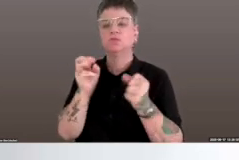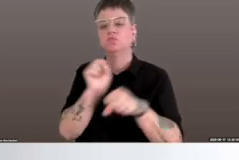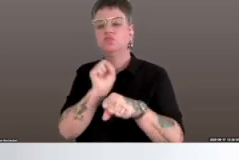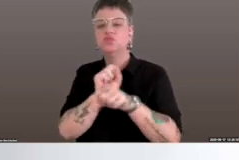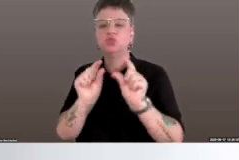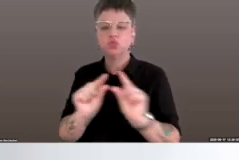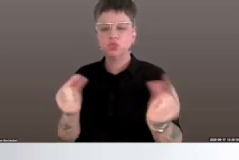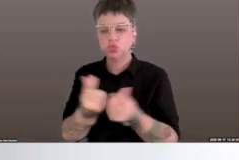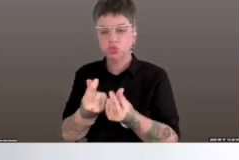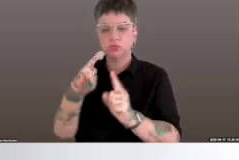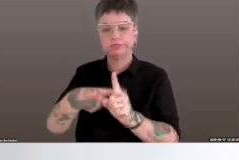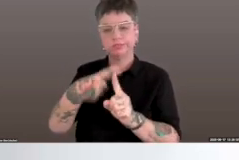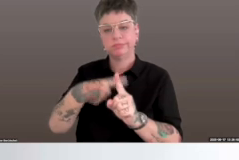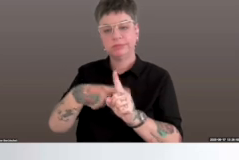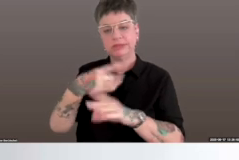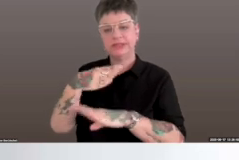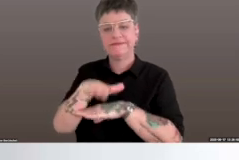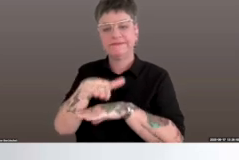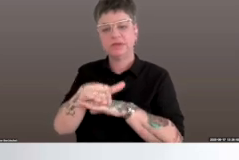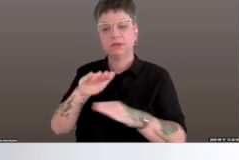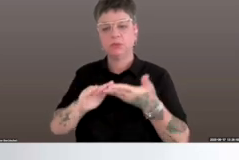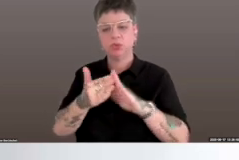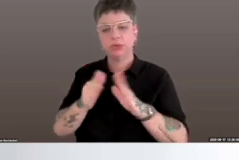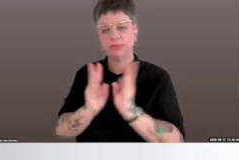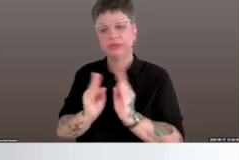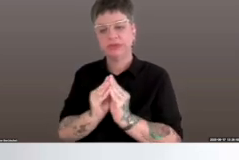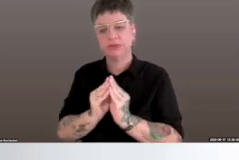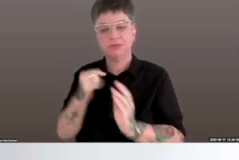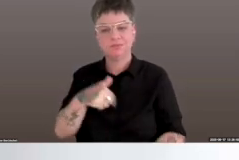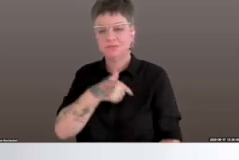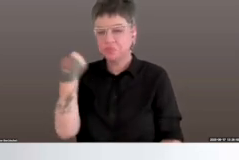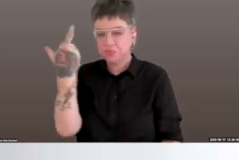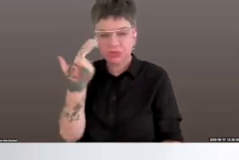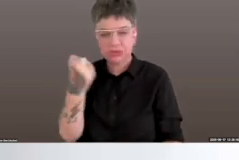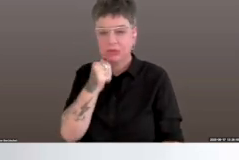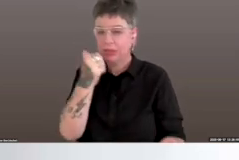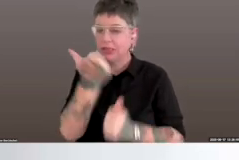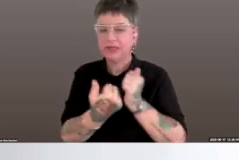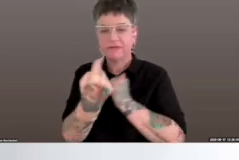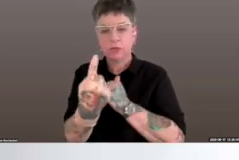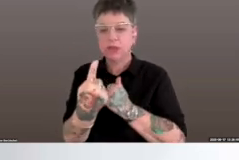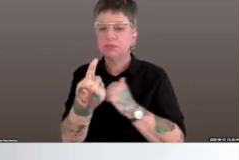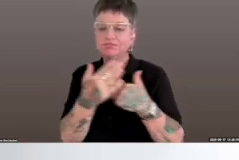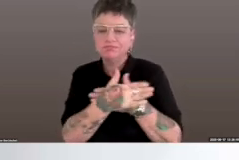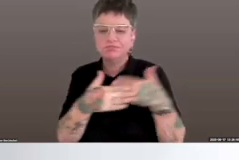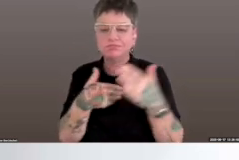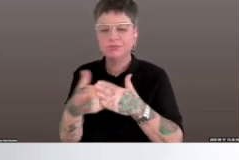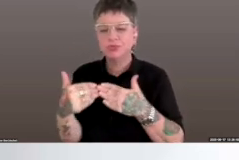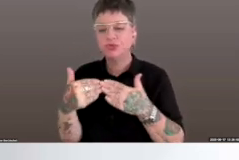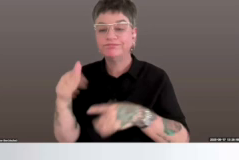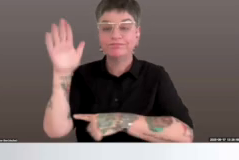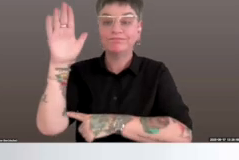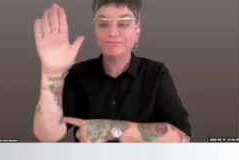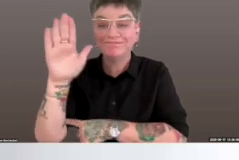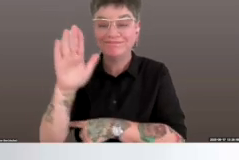and/or monthly evening community meetings. We realize not everyone may feel comfortable talking in these forums, so